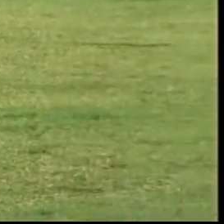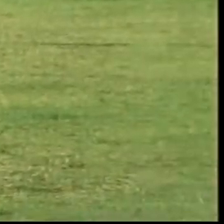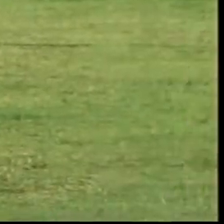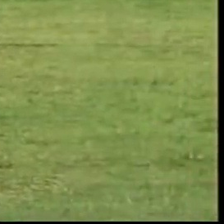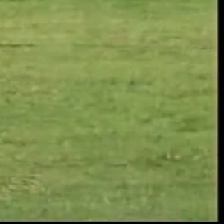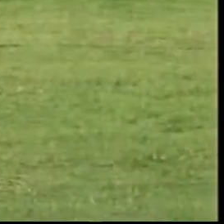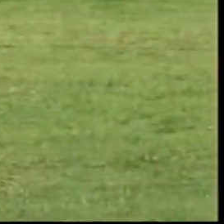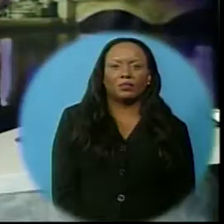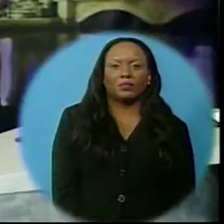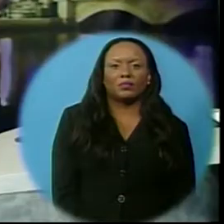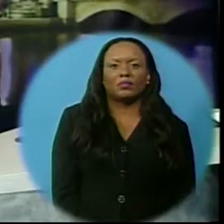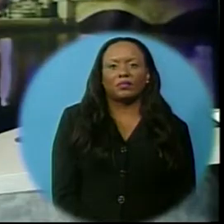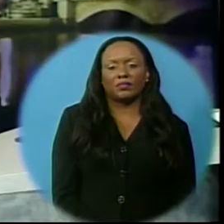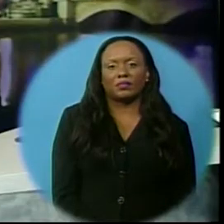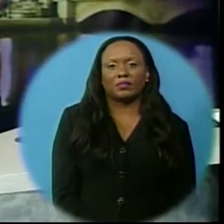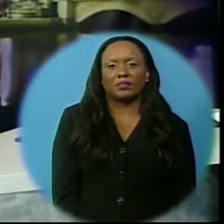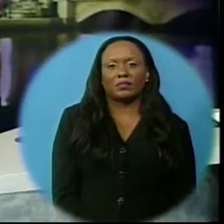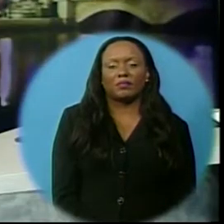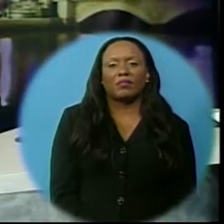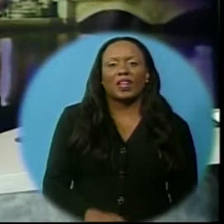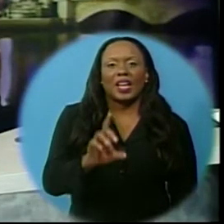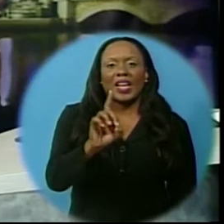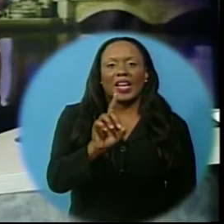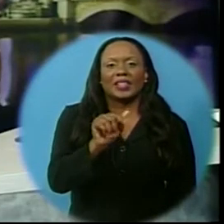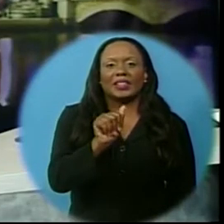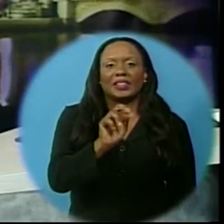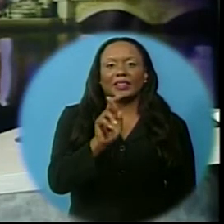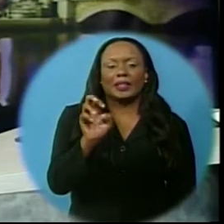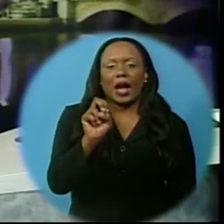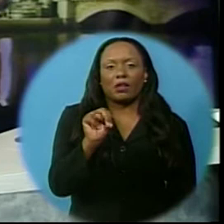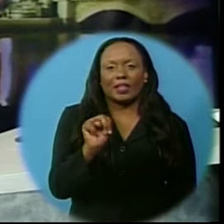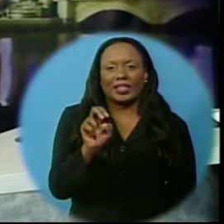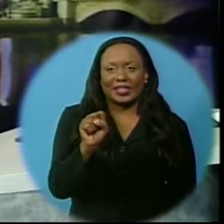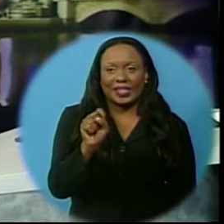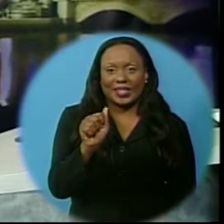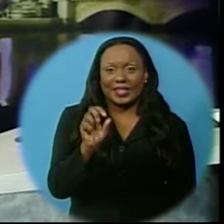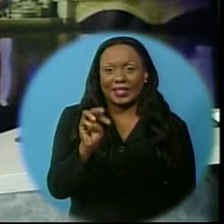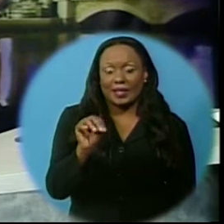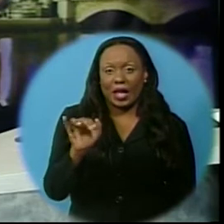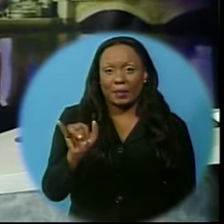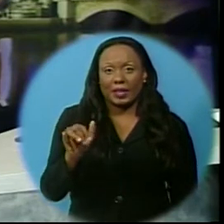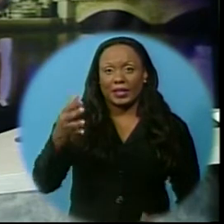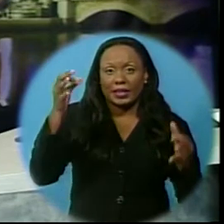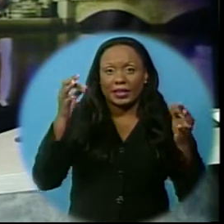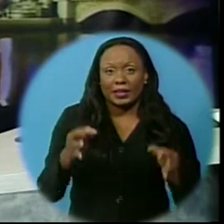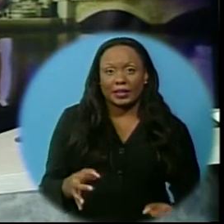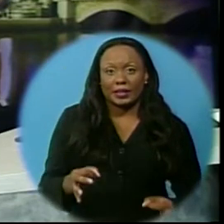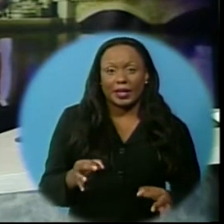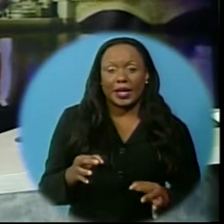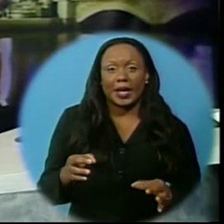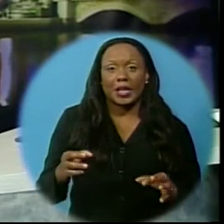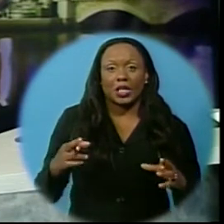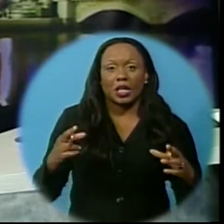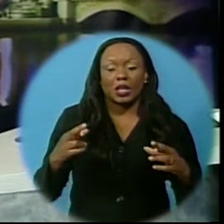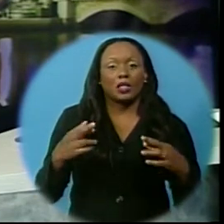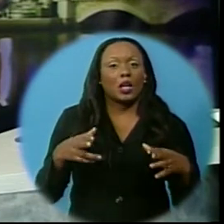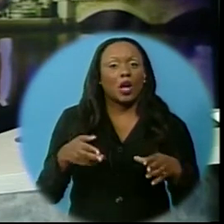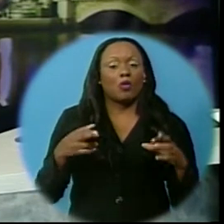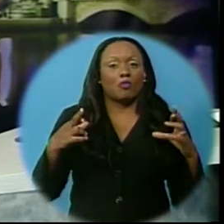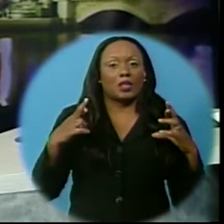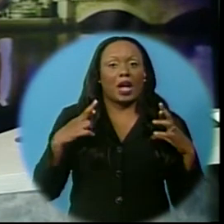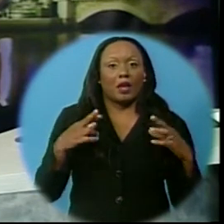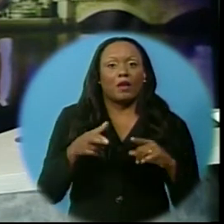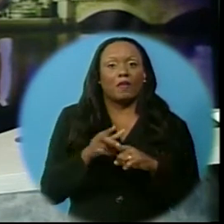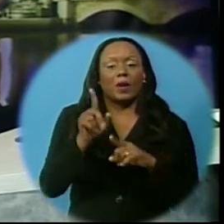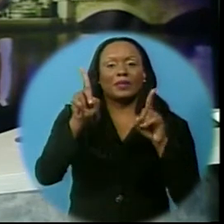CBC Sports. Darren Sammy's decision to retire from test cricket and focus on the shorter versions of the game